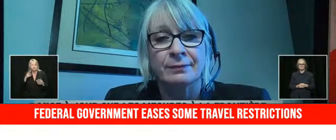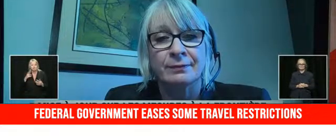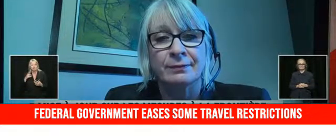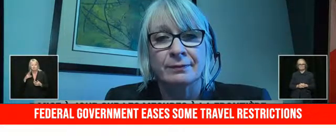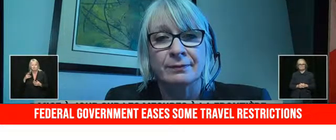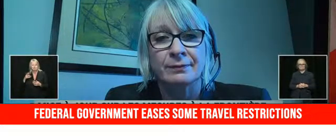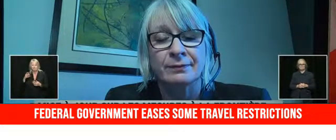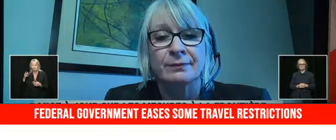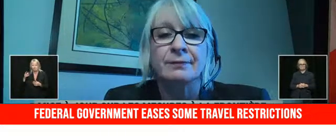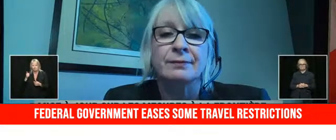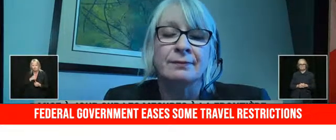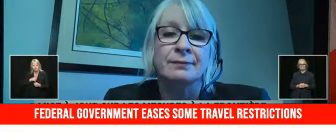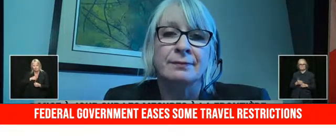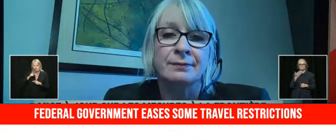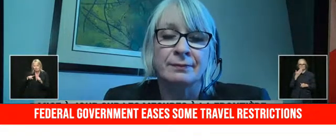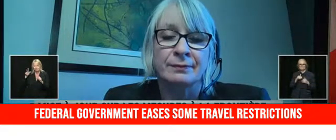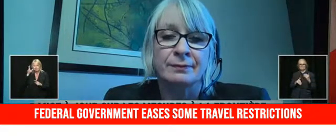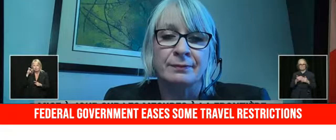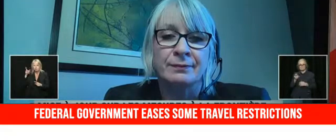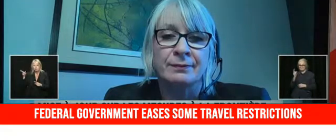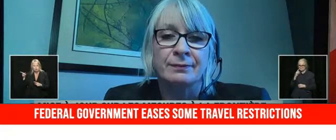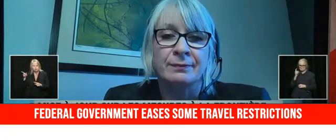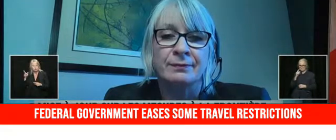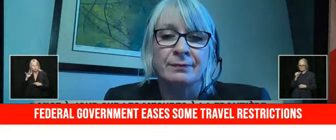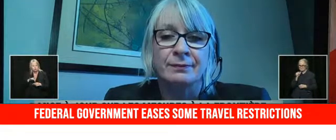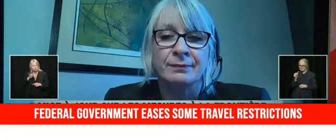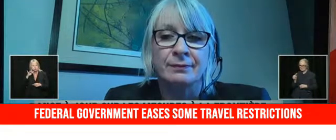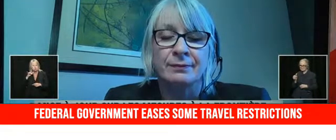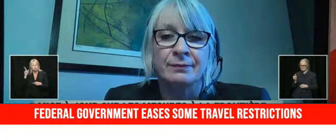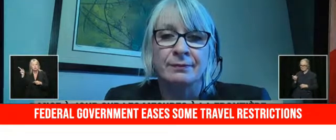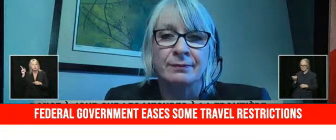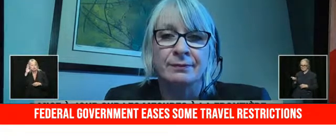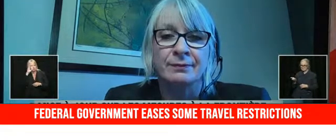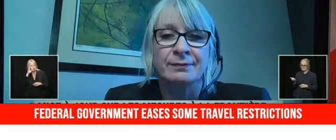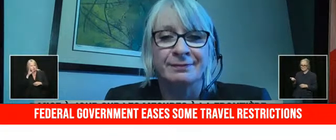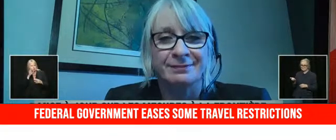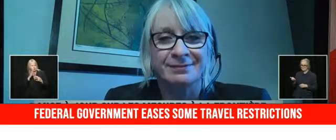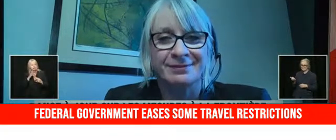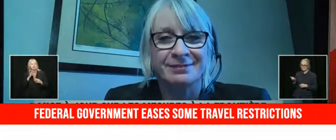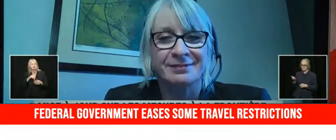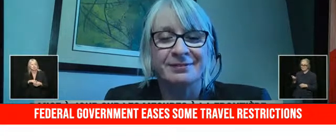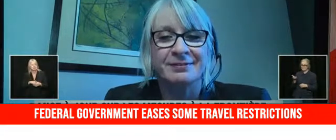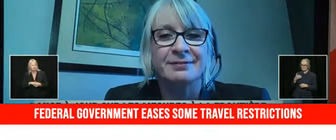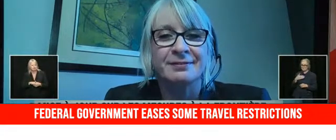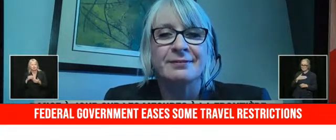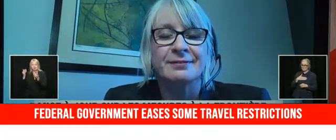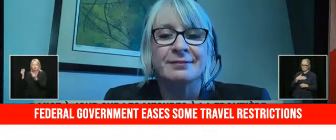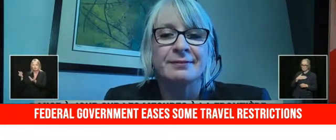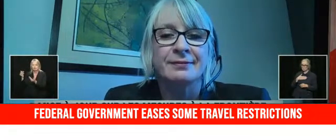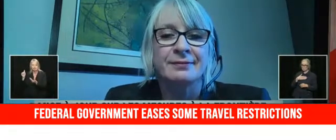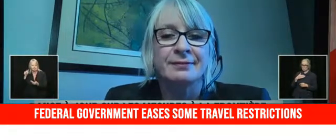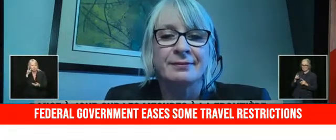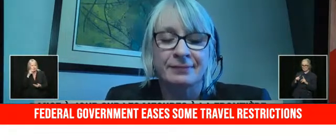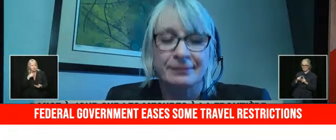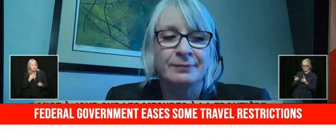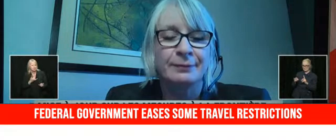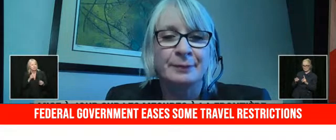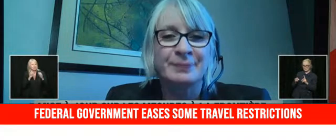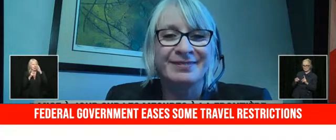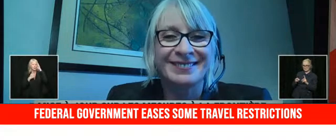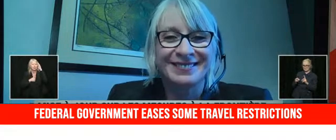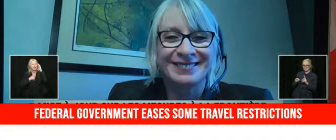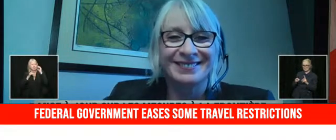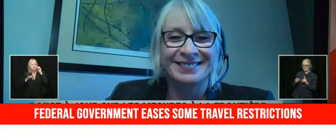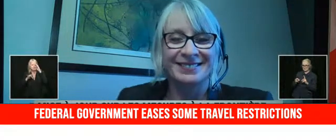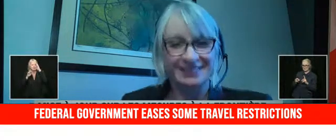Unfortunately, we do not hear you. If you are on a speakerphone, please pick up your headset or unmute your line. Yes, please go ahead. You can hear me now? Okay, sorry about that. I had